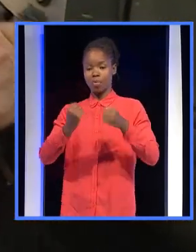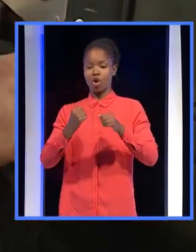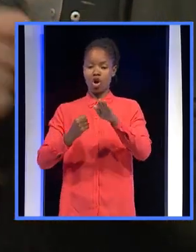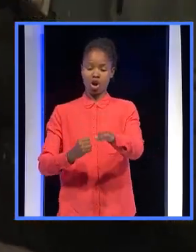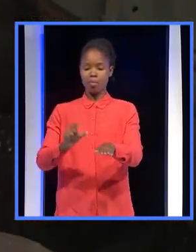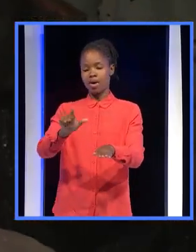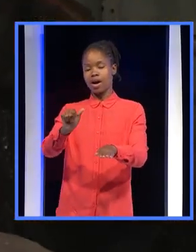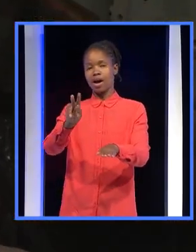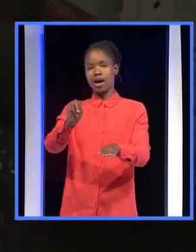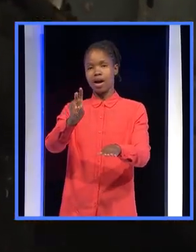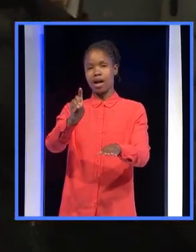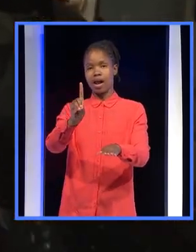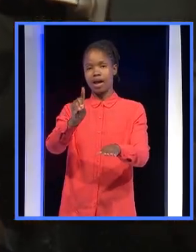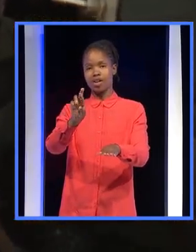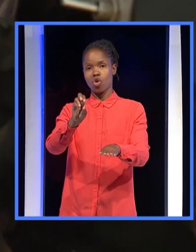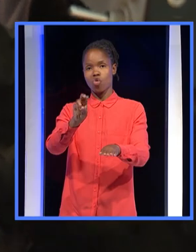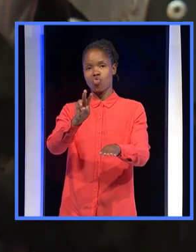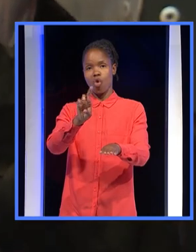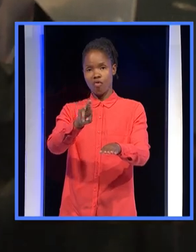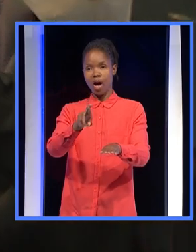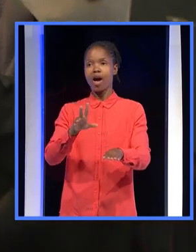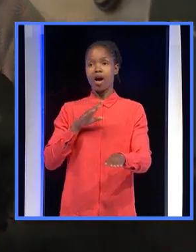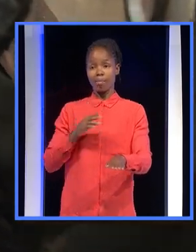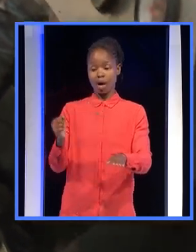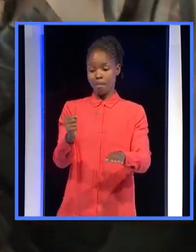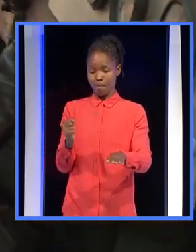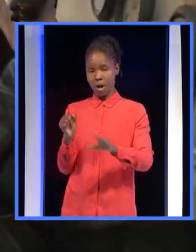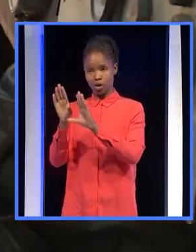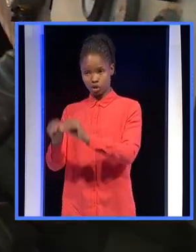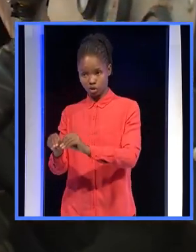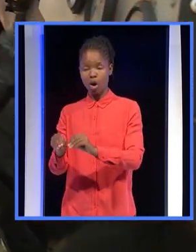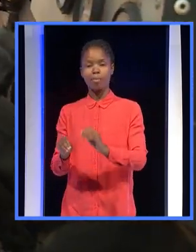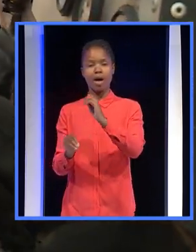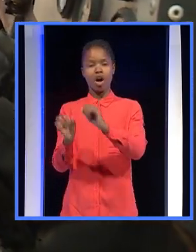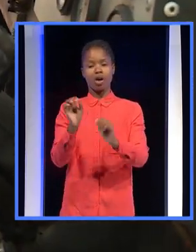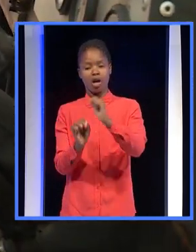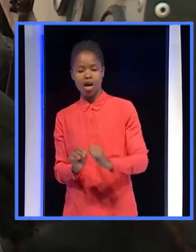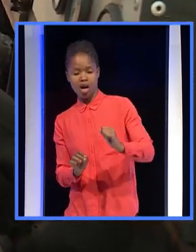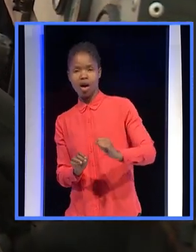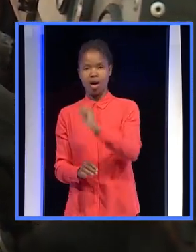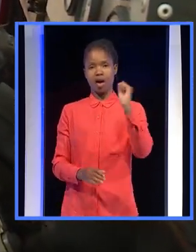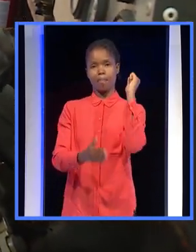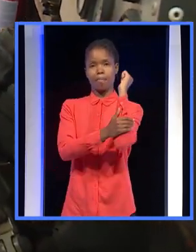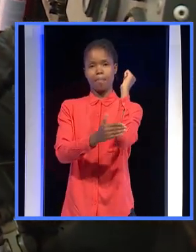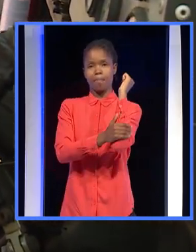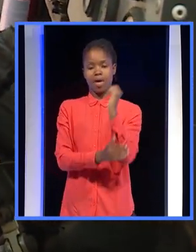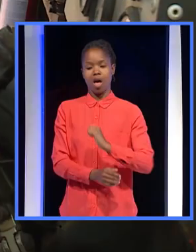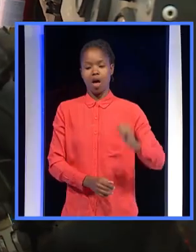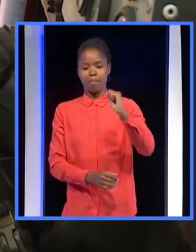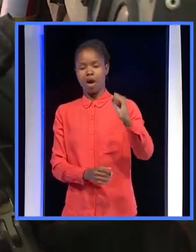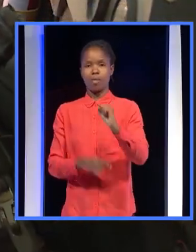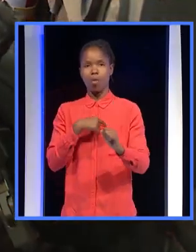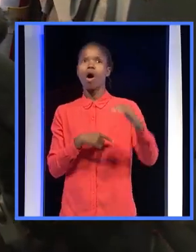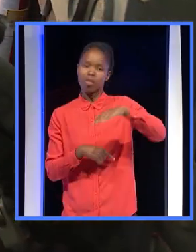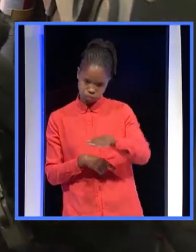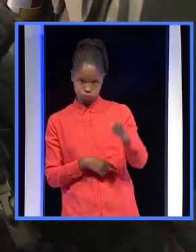is my brakes. This is my petrol to go forward. This is for my hand, because you need to be quite sturdy with all the bumps and